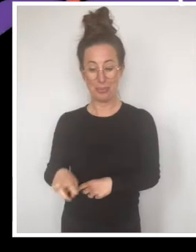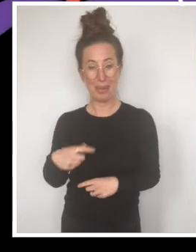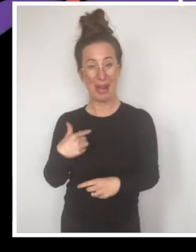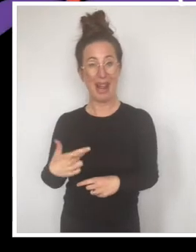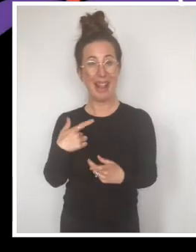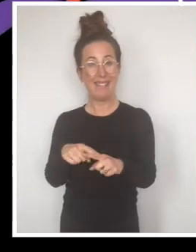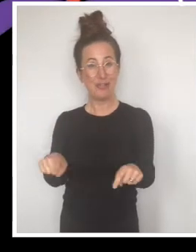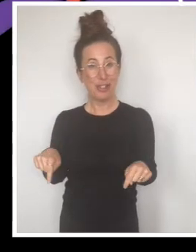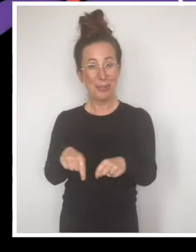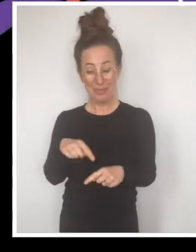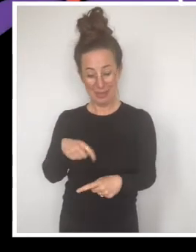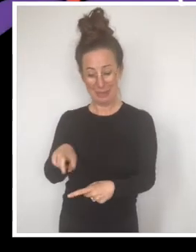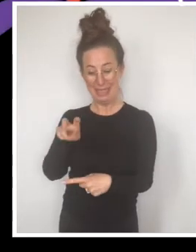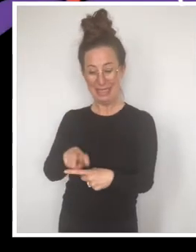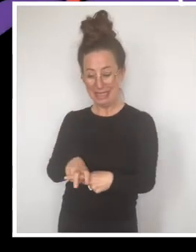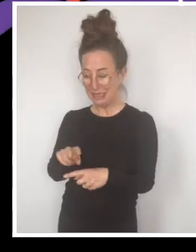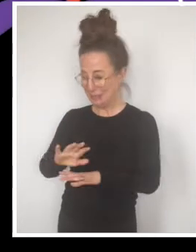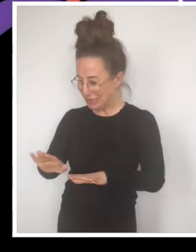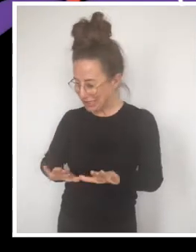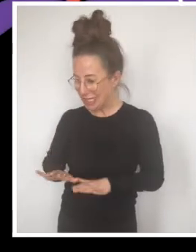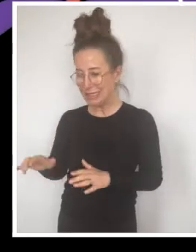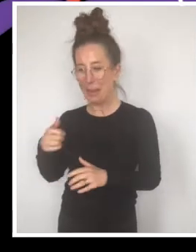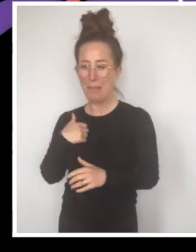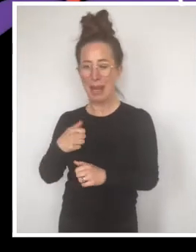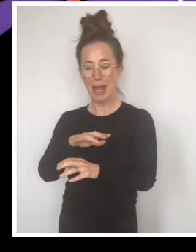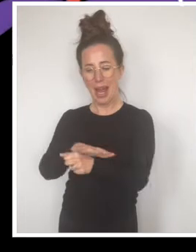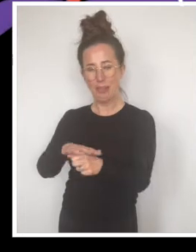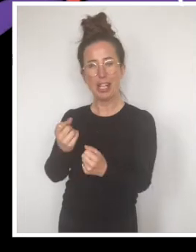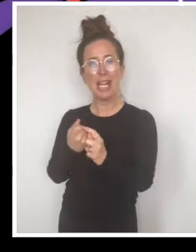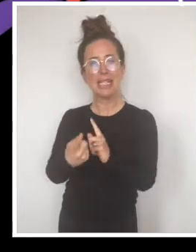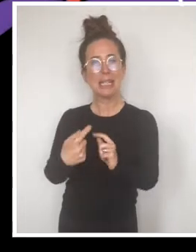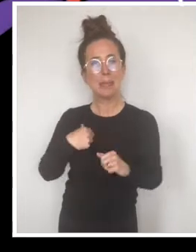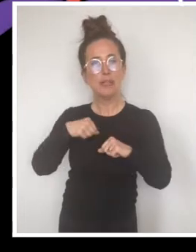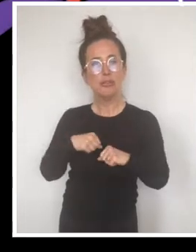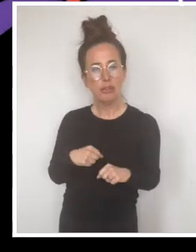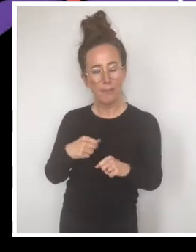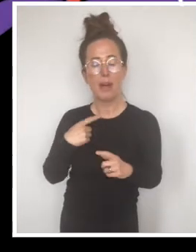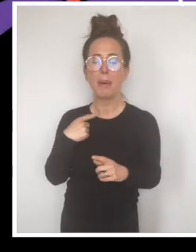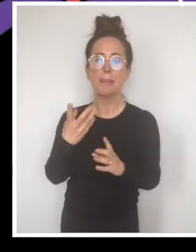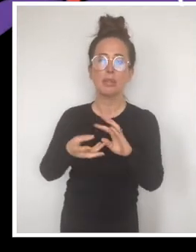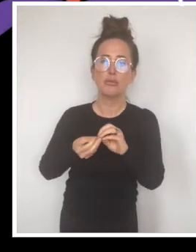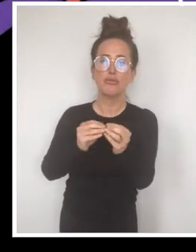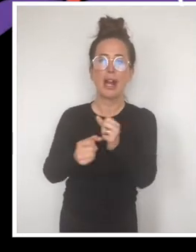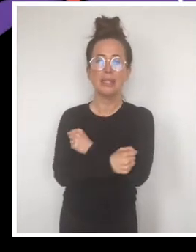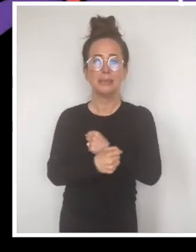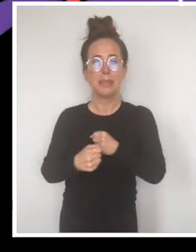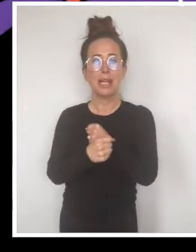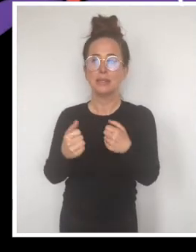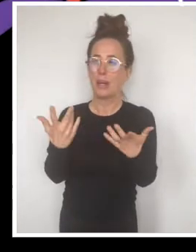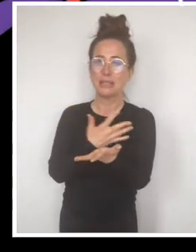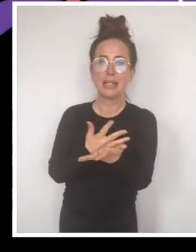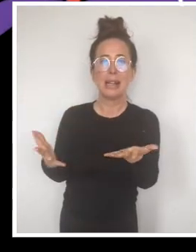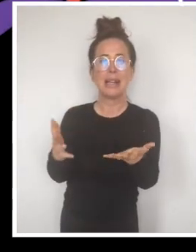and I'm going to sit and tidy up my little area by my sofa. And what I want to do is create a space where it's clean,